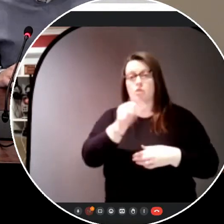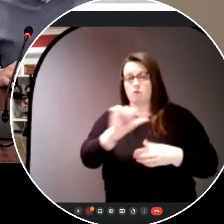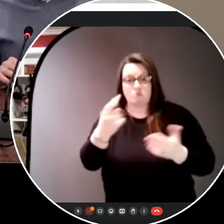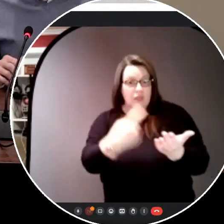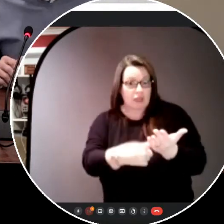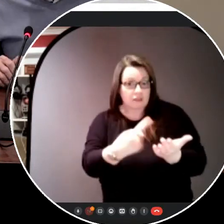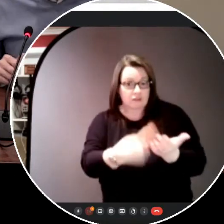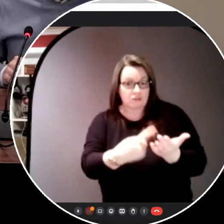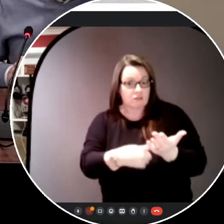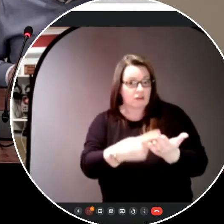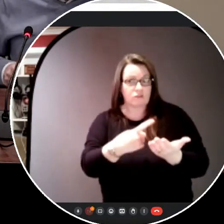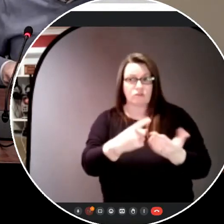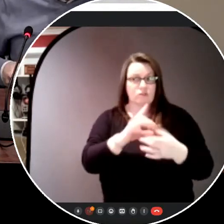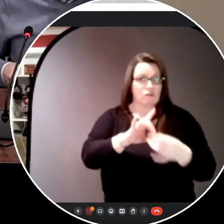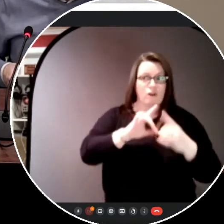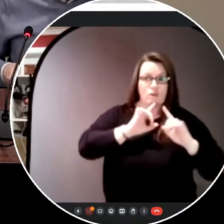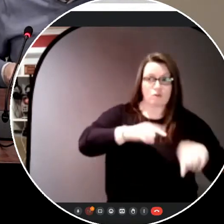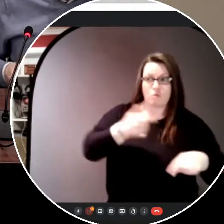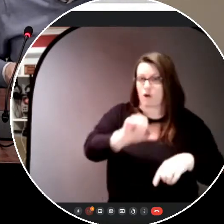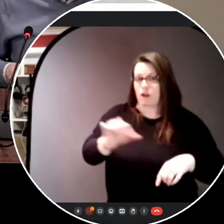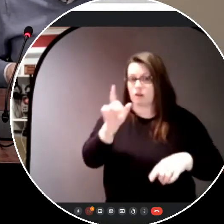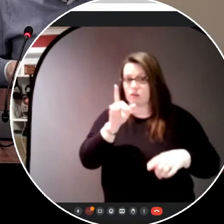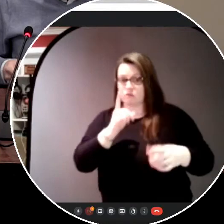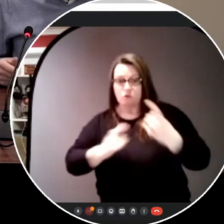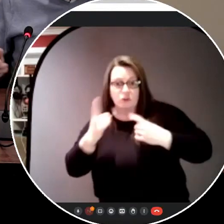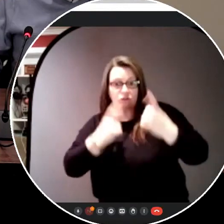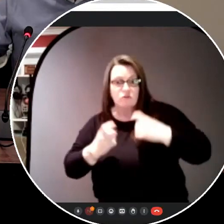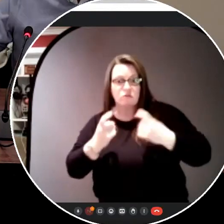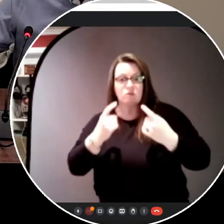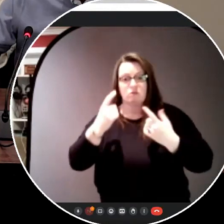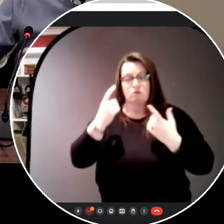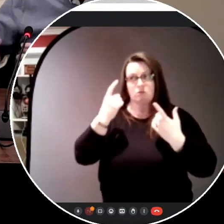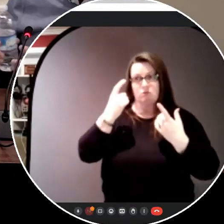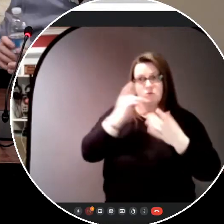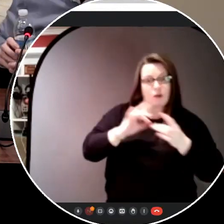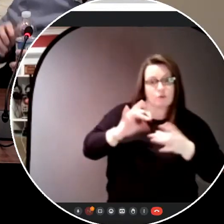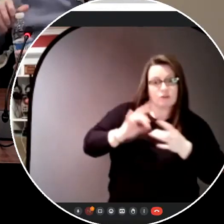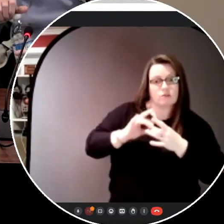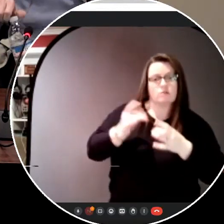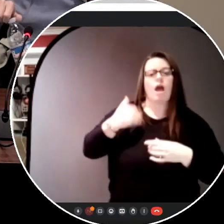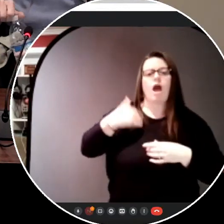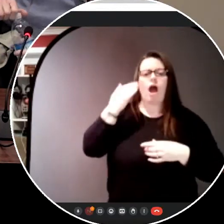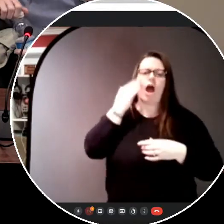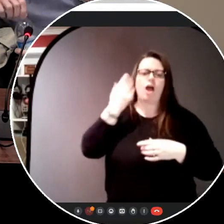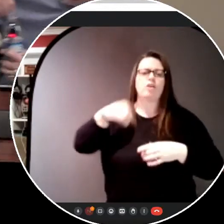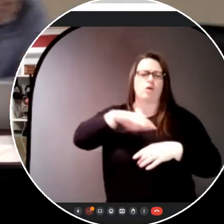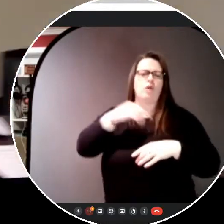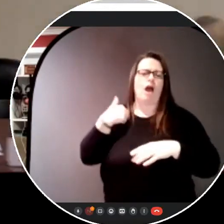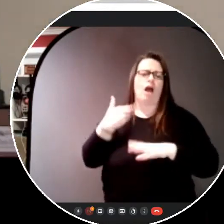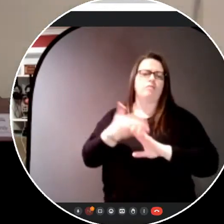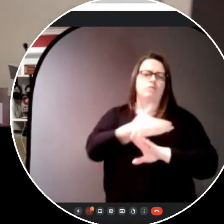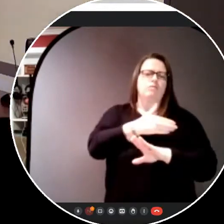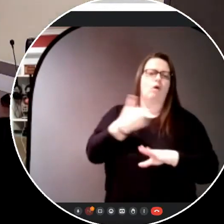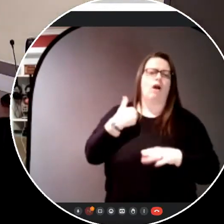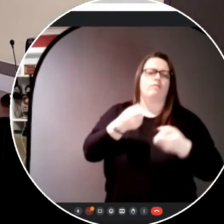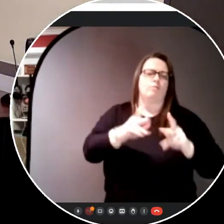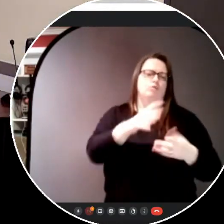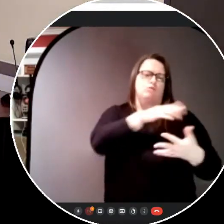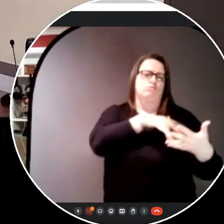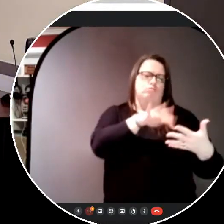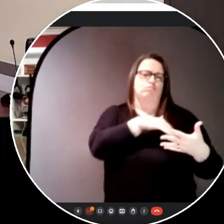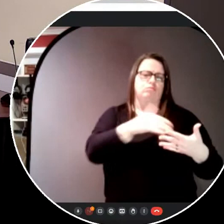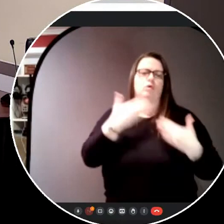anyone have any questions or any thoughts? I know we had it in advance and had a good overview there from Dennis. We appreciate that very much.